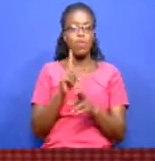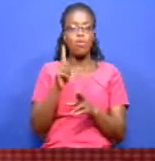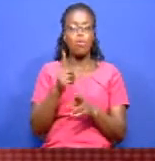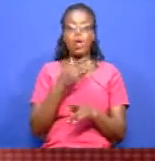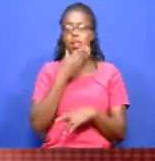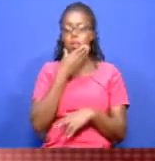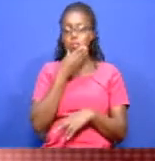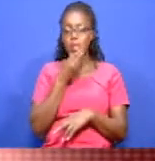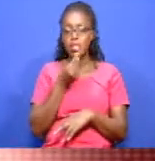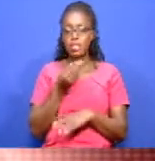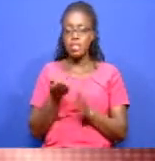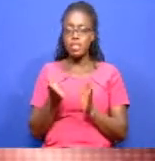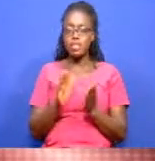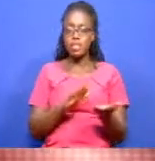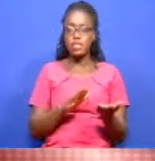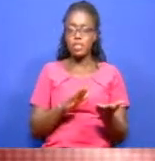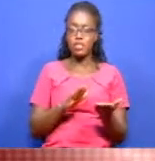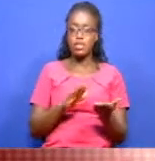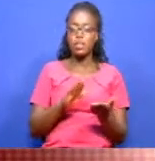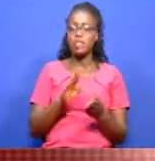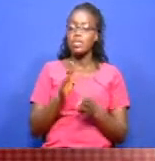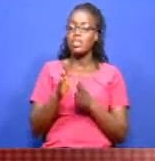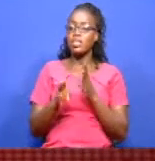patient aged 40.